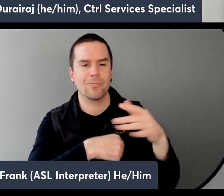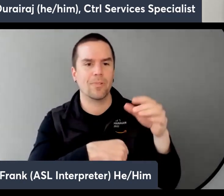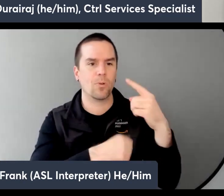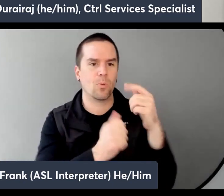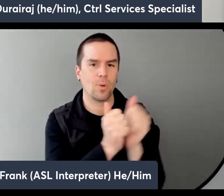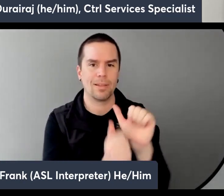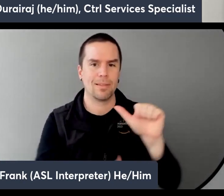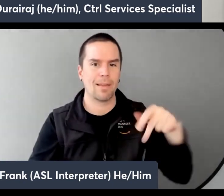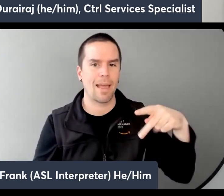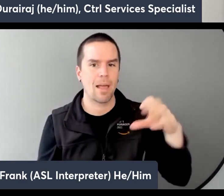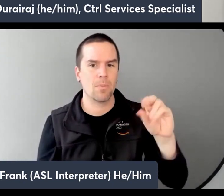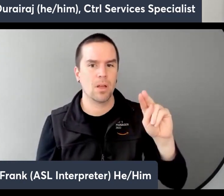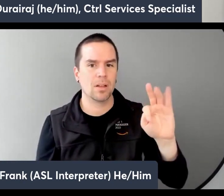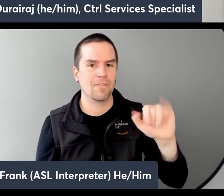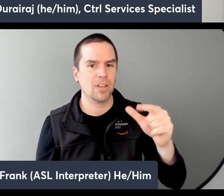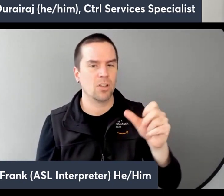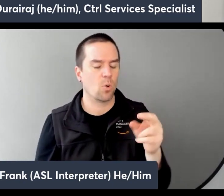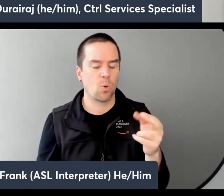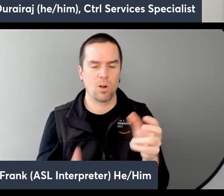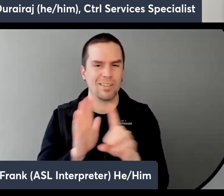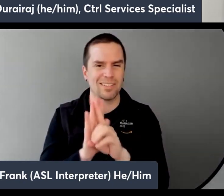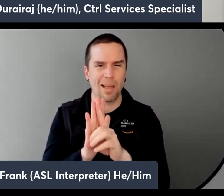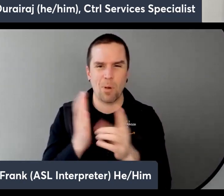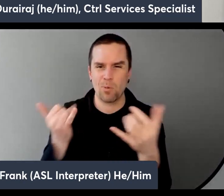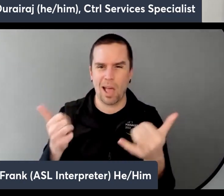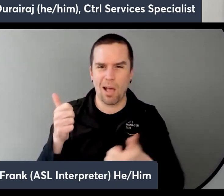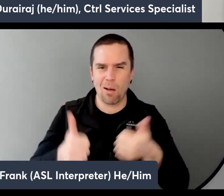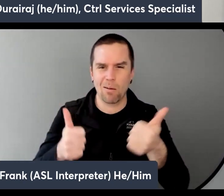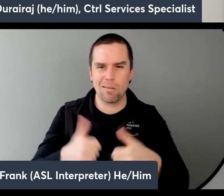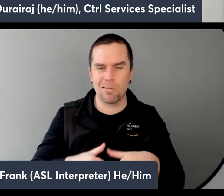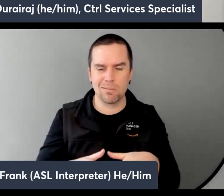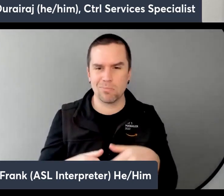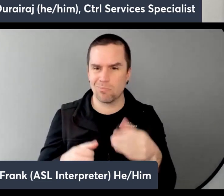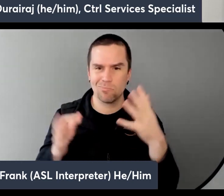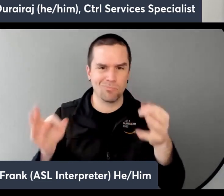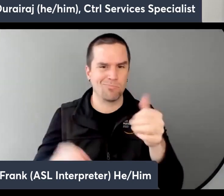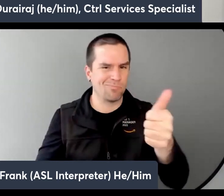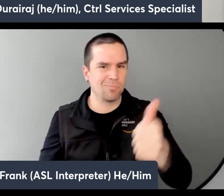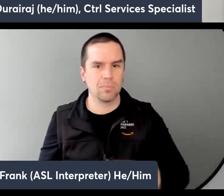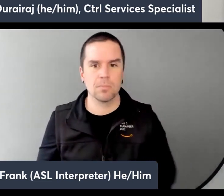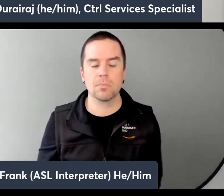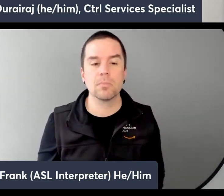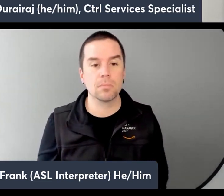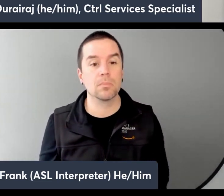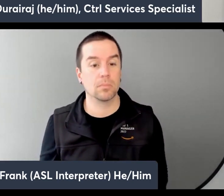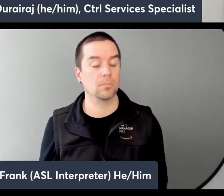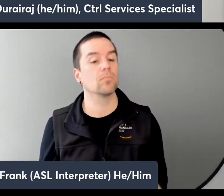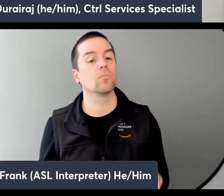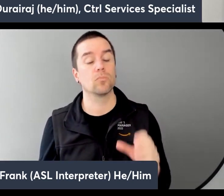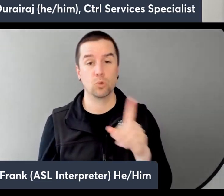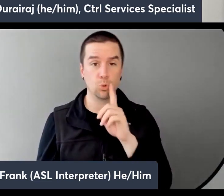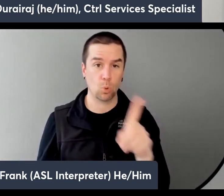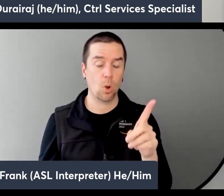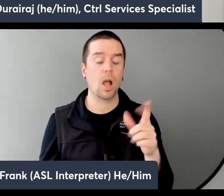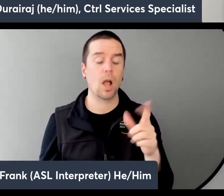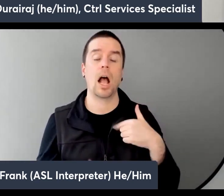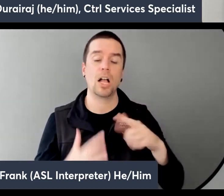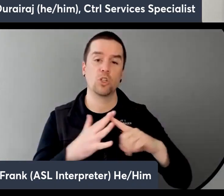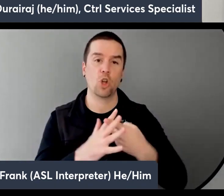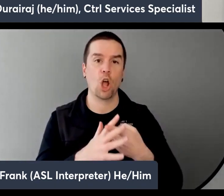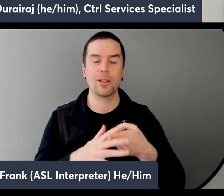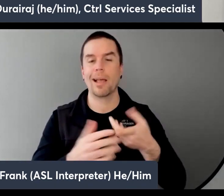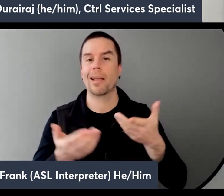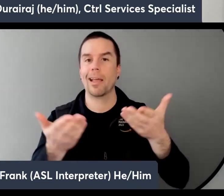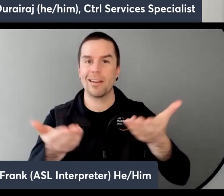it up to you, Chloe. Yeah, I think so. What I'll do is I'll give kind of an introduction, and then in the demo, I'm going to show